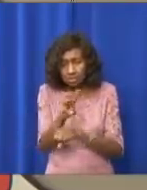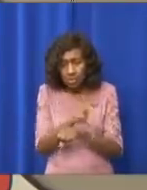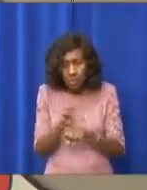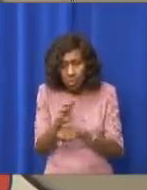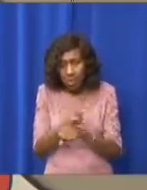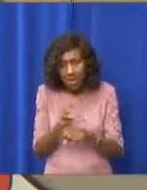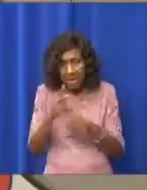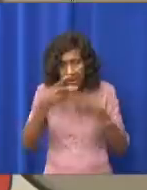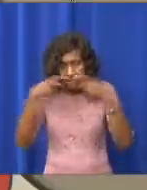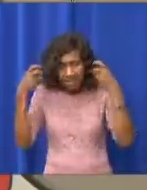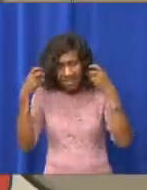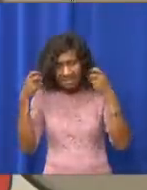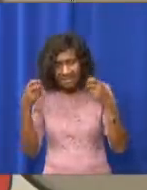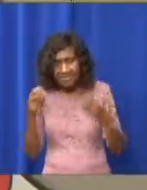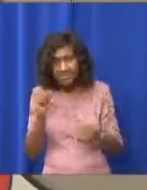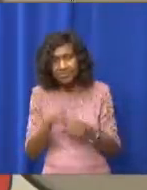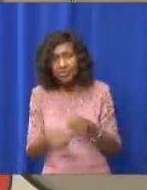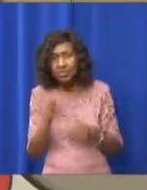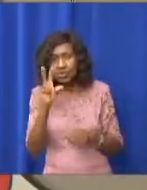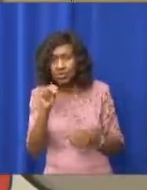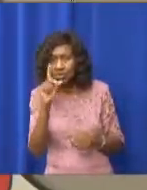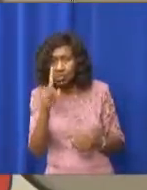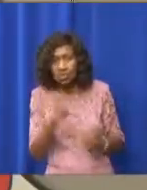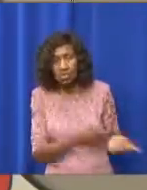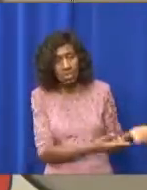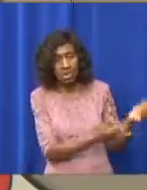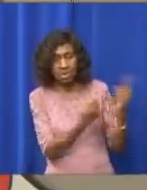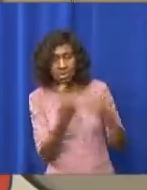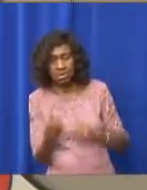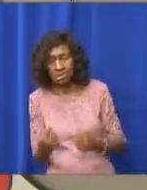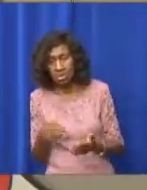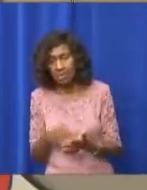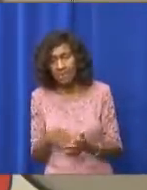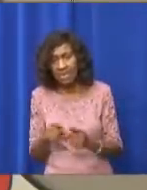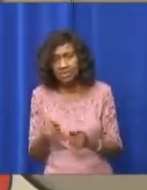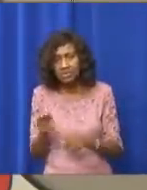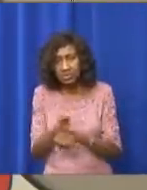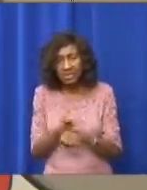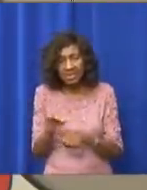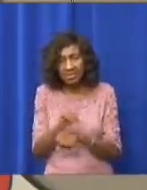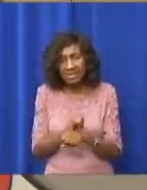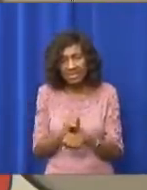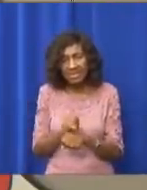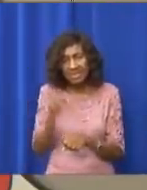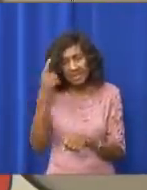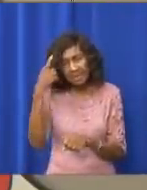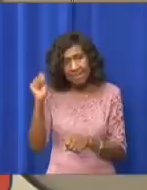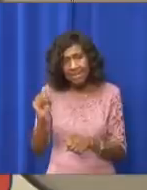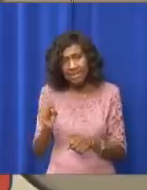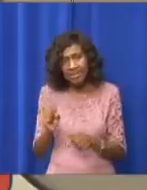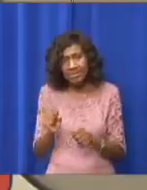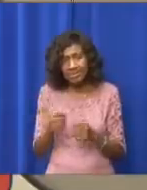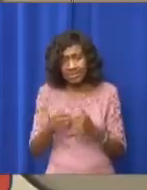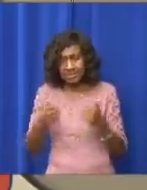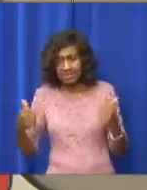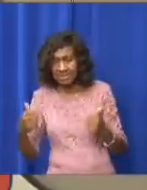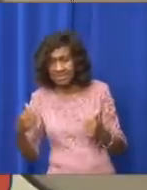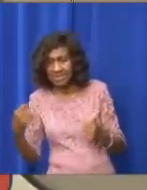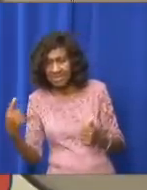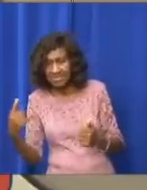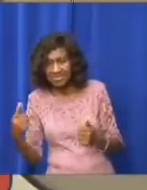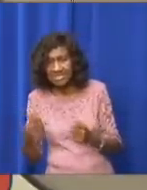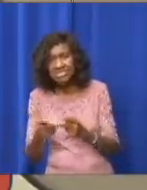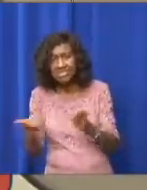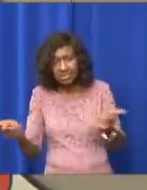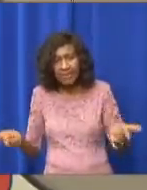nobody coming in from outside on this flight, largely because our isolation facilities are at